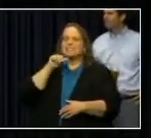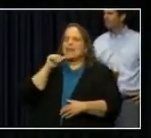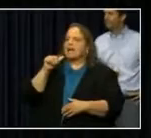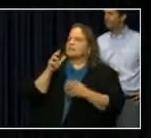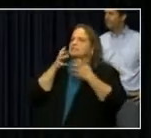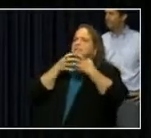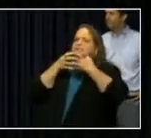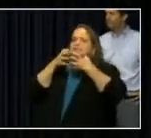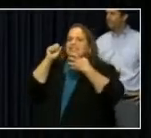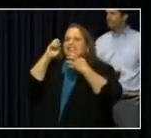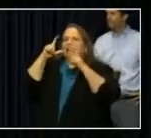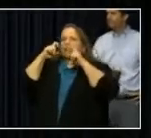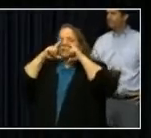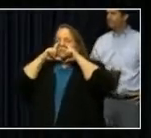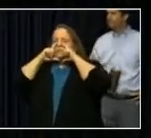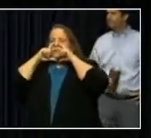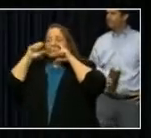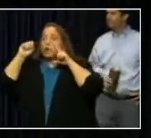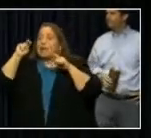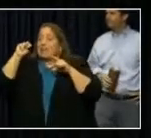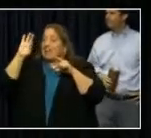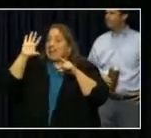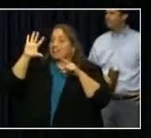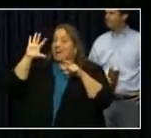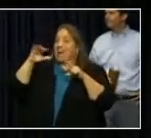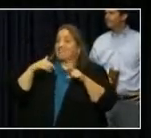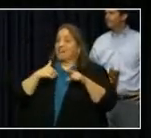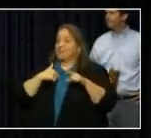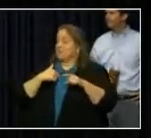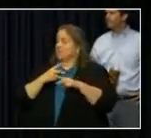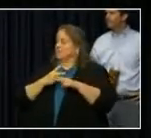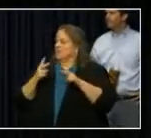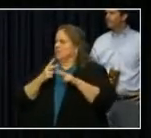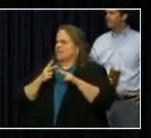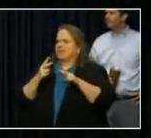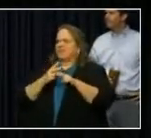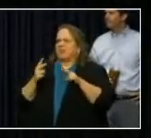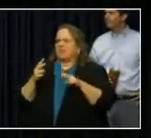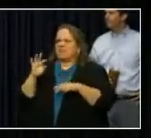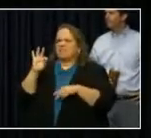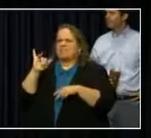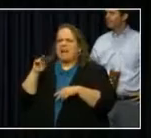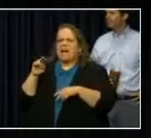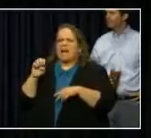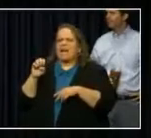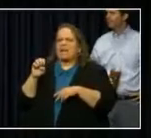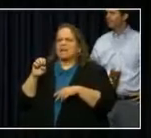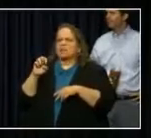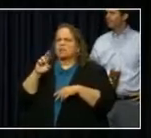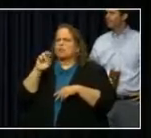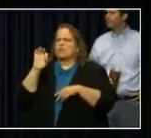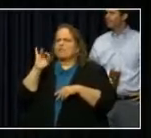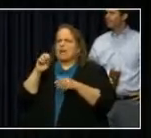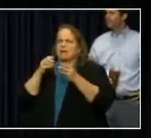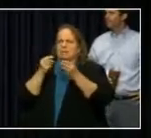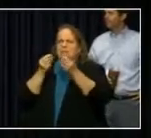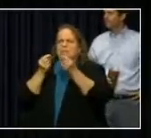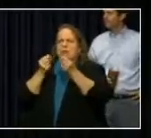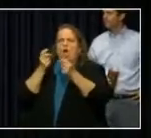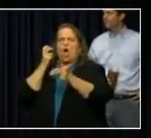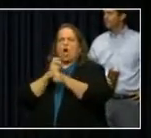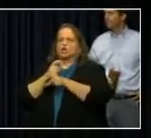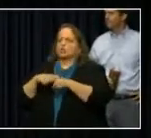all the way around. So these N95s had this very, very finely refined material that's hard